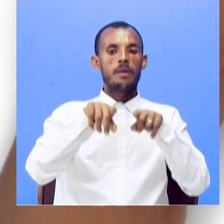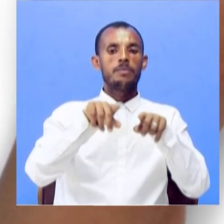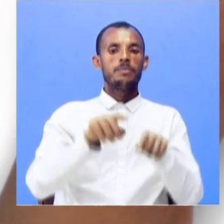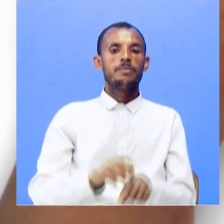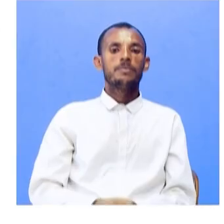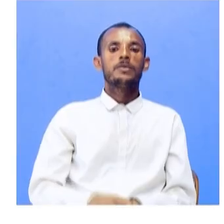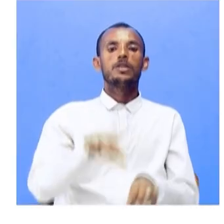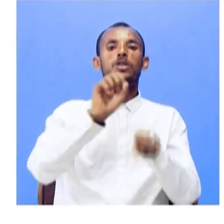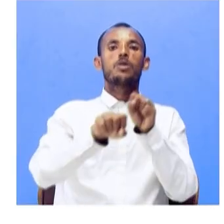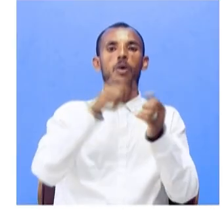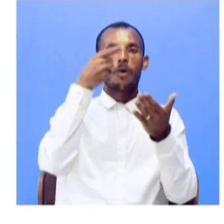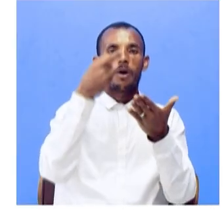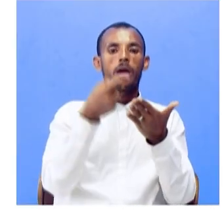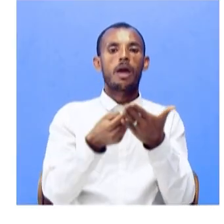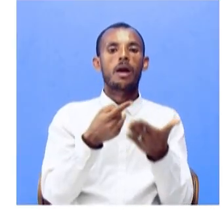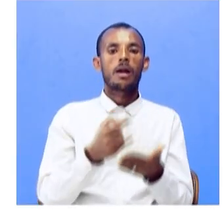So here